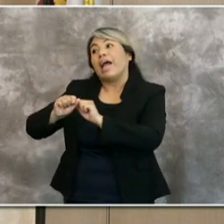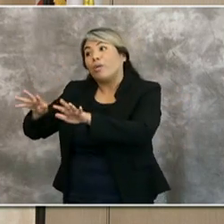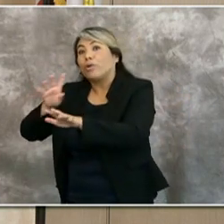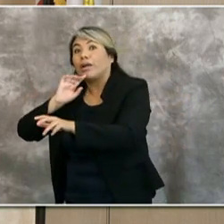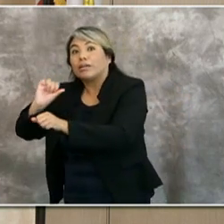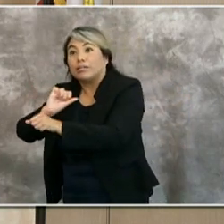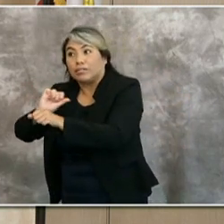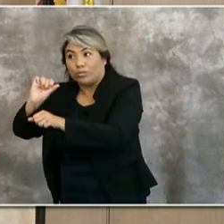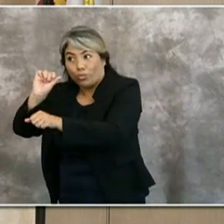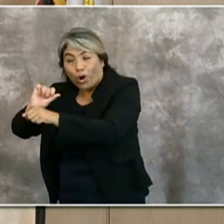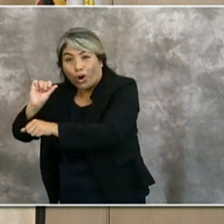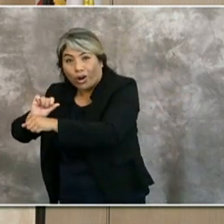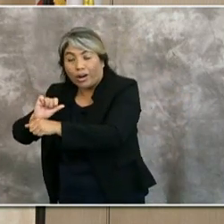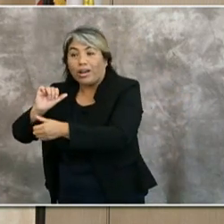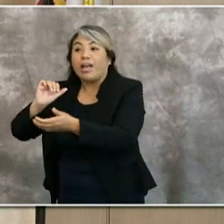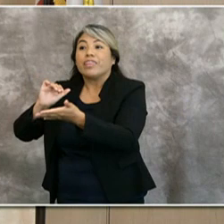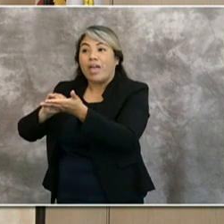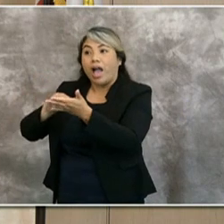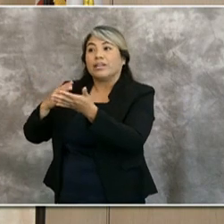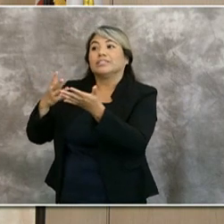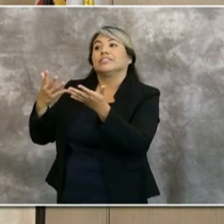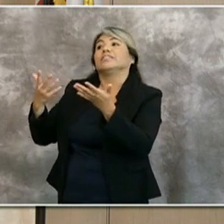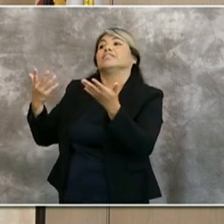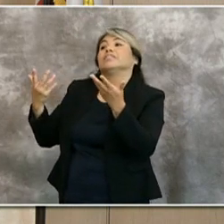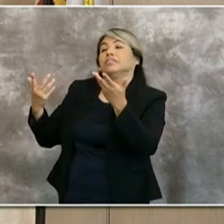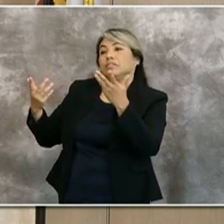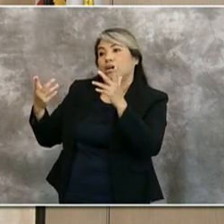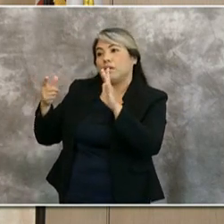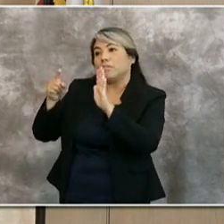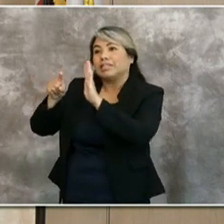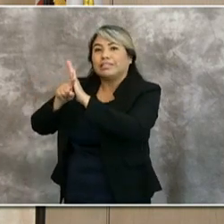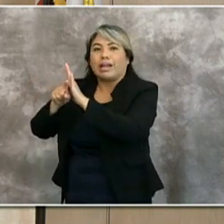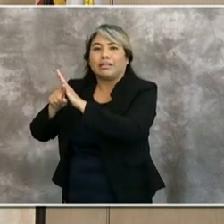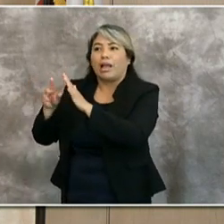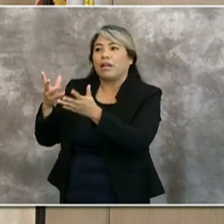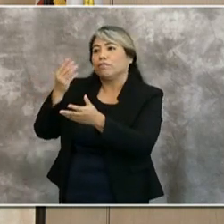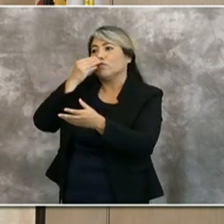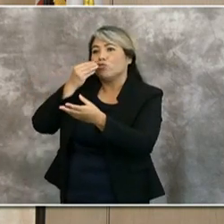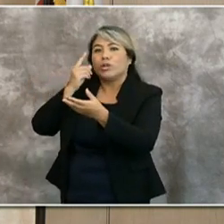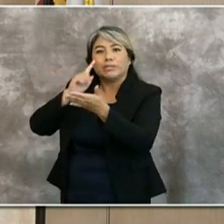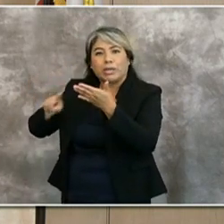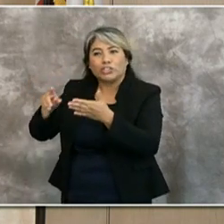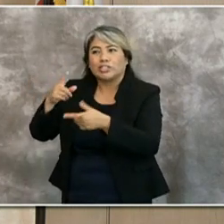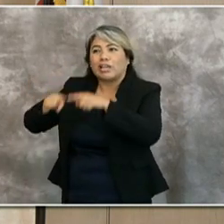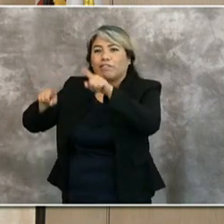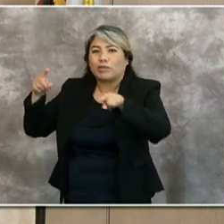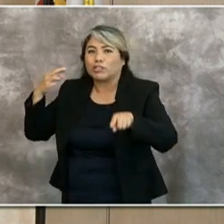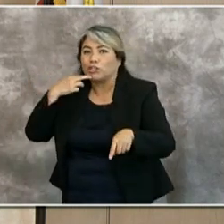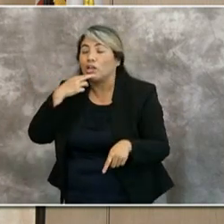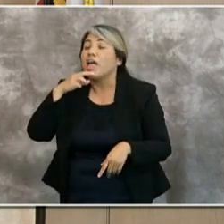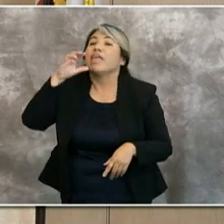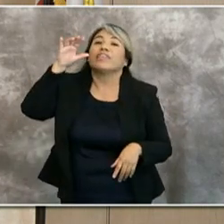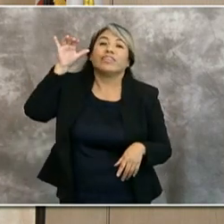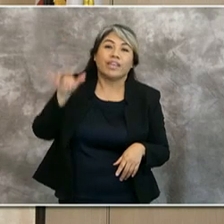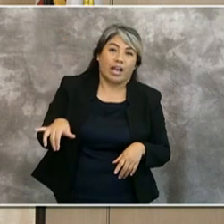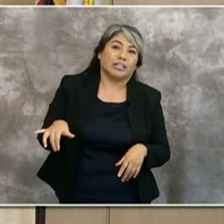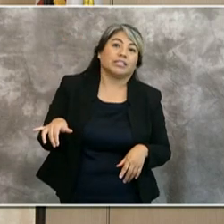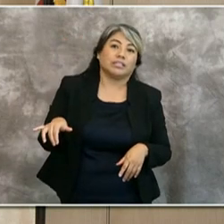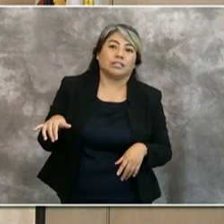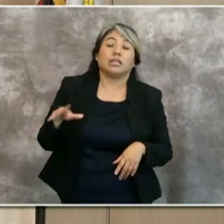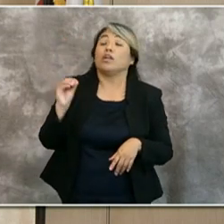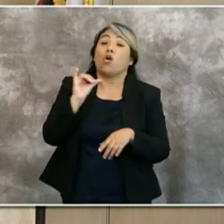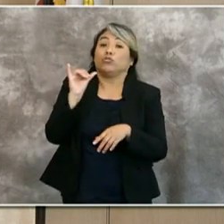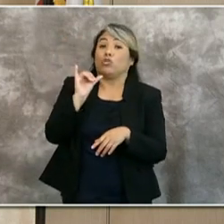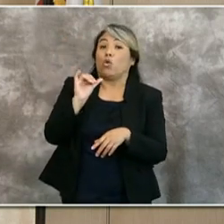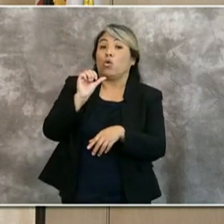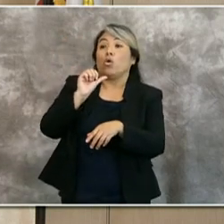aside from food inspections at various restaurants. That's what, and